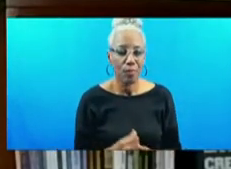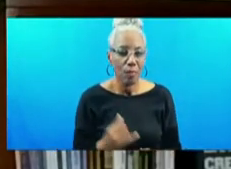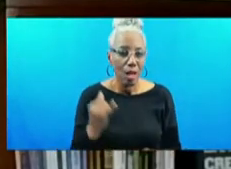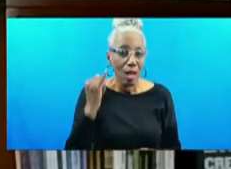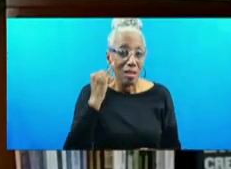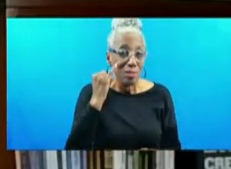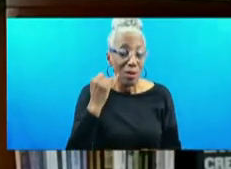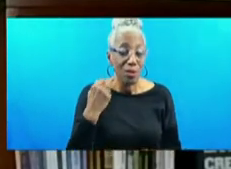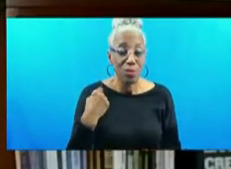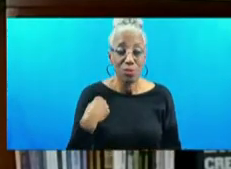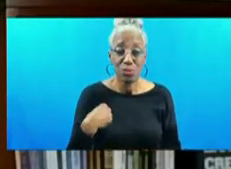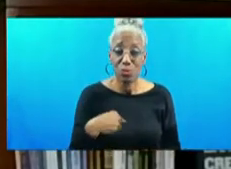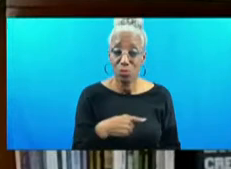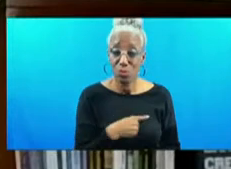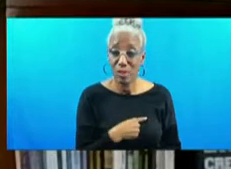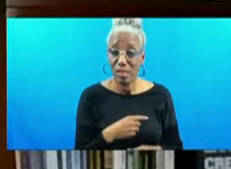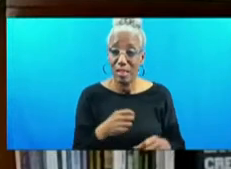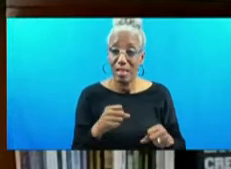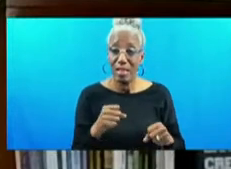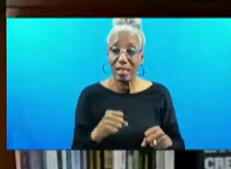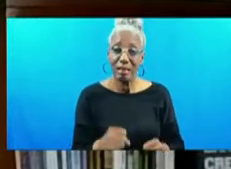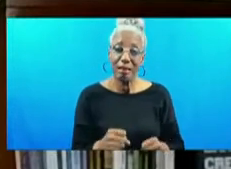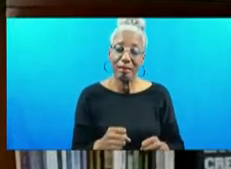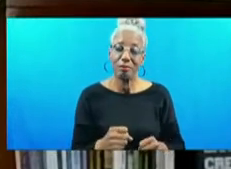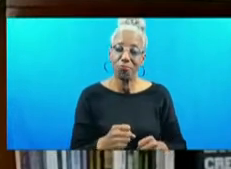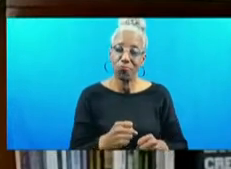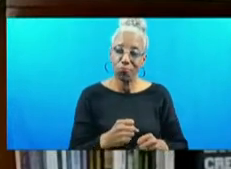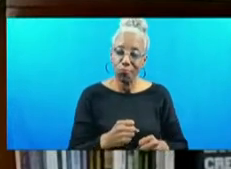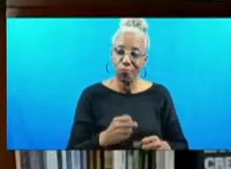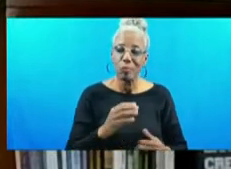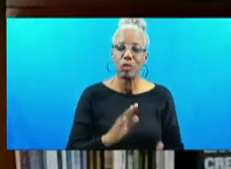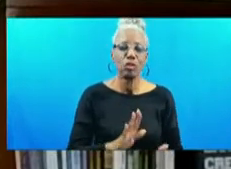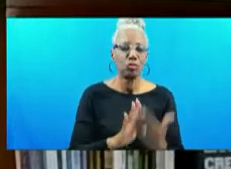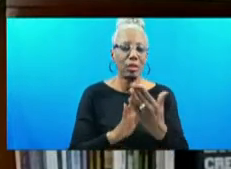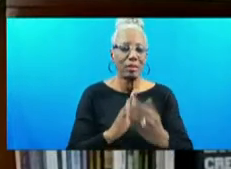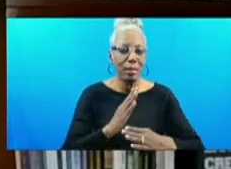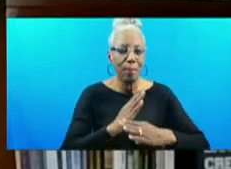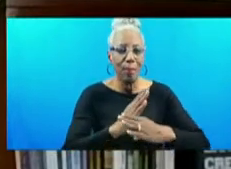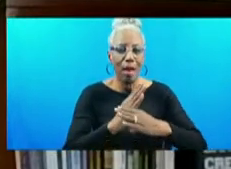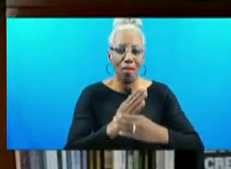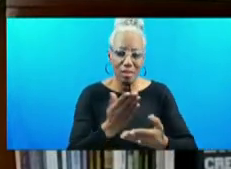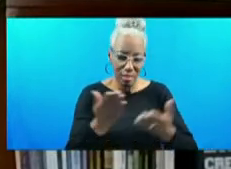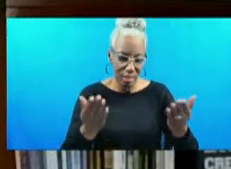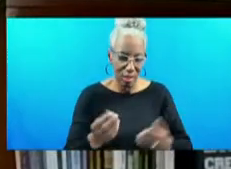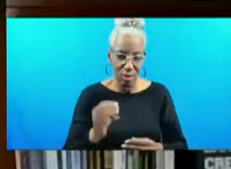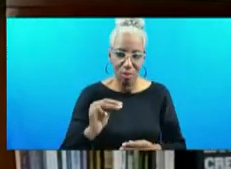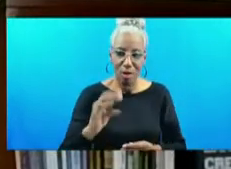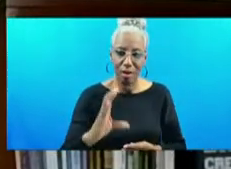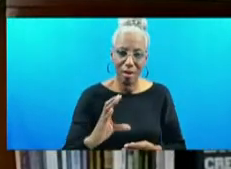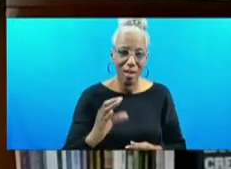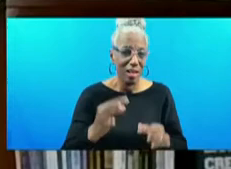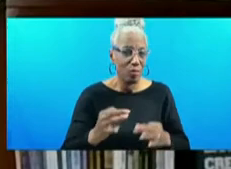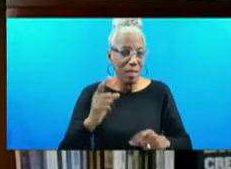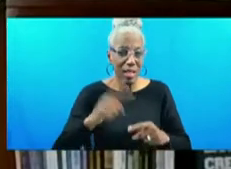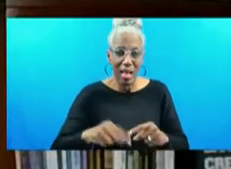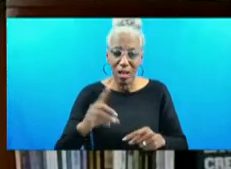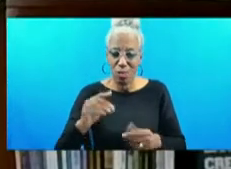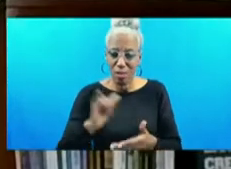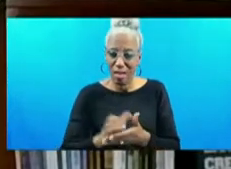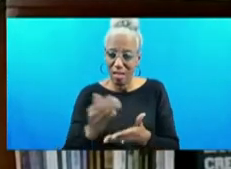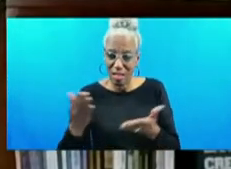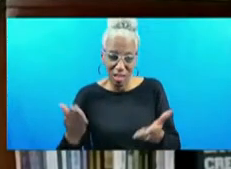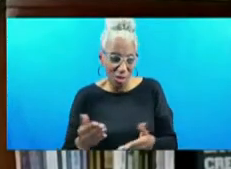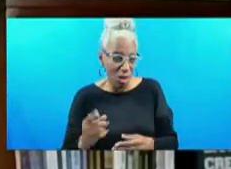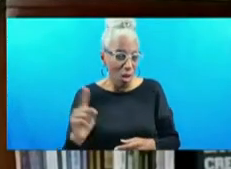these barriers and these issues that we're talking about here in Montgomery County, if not here, then where? Where can it be